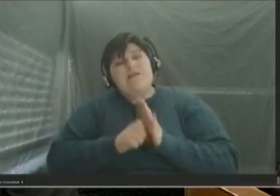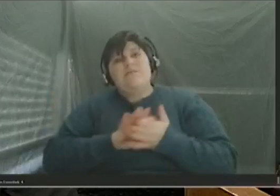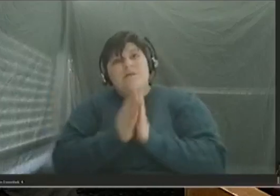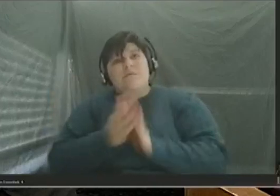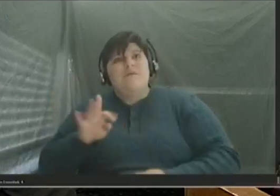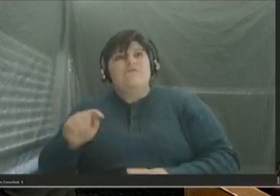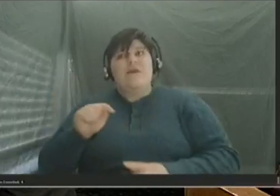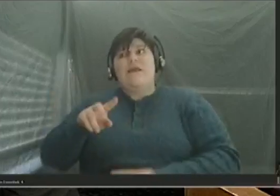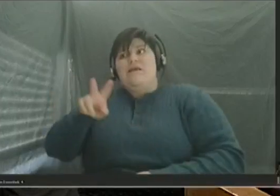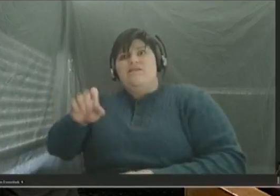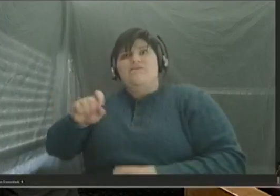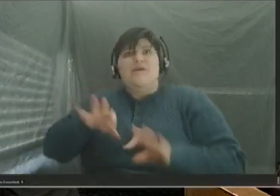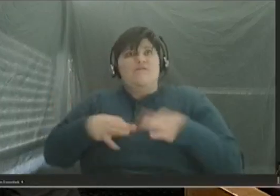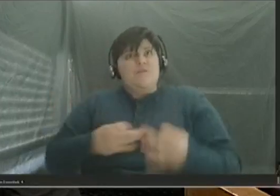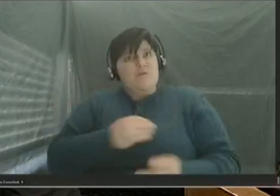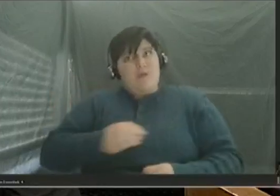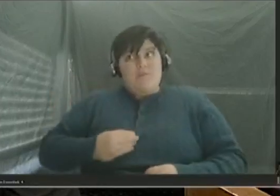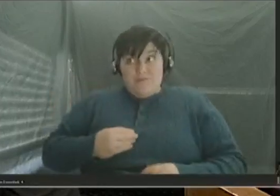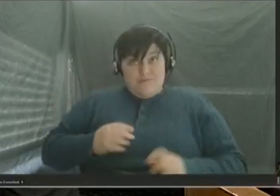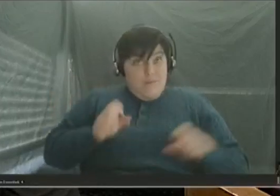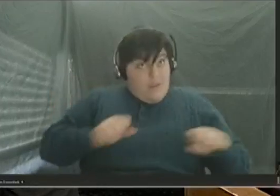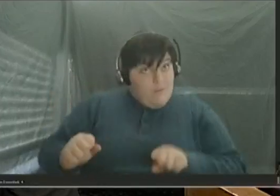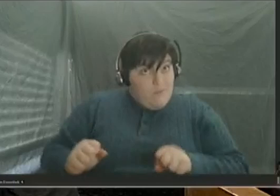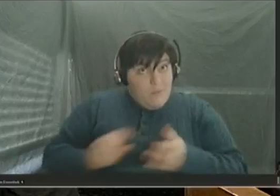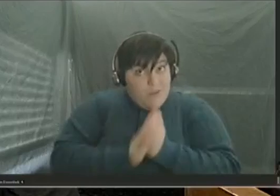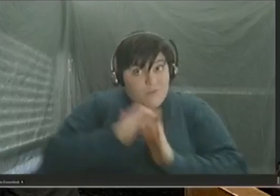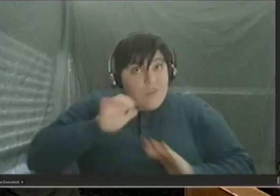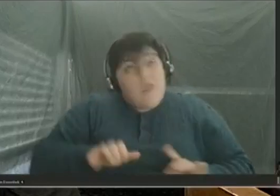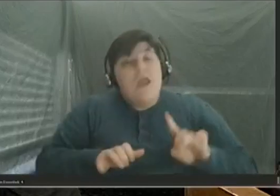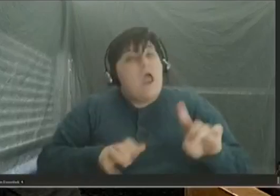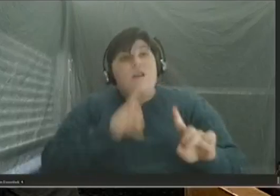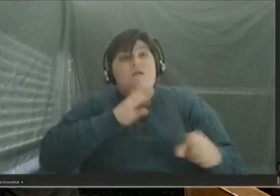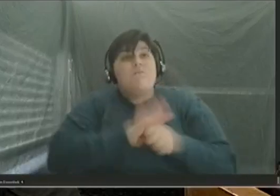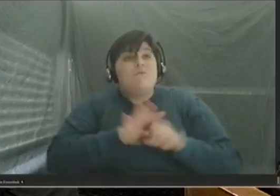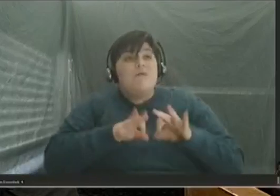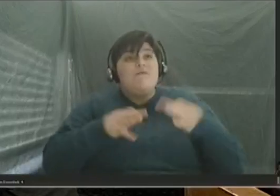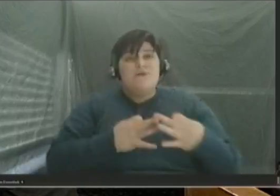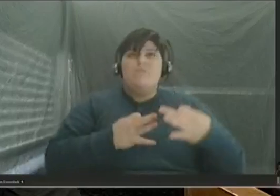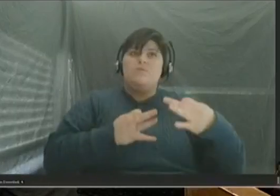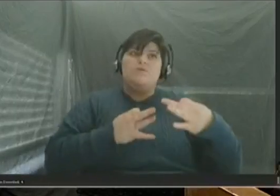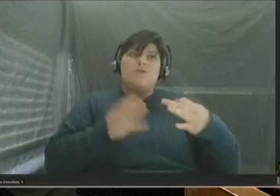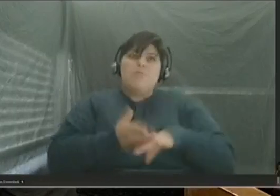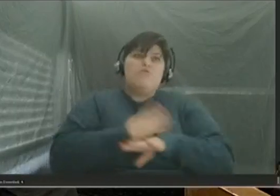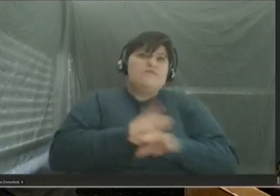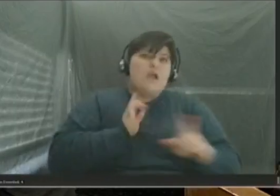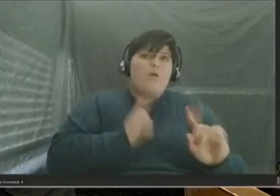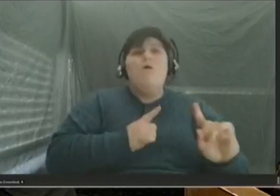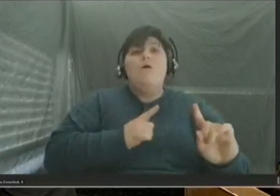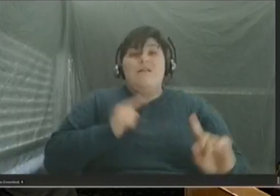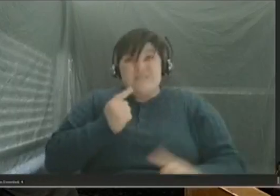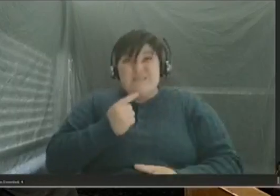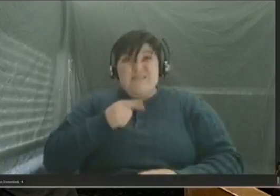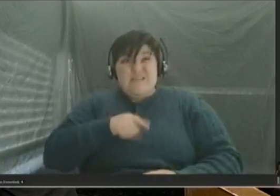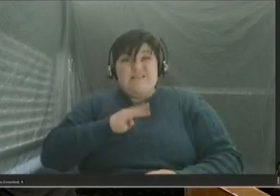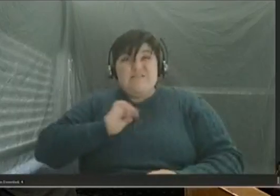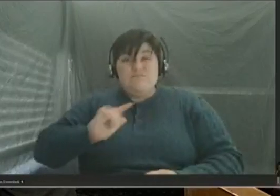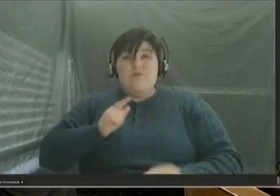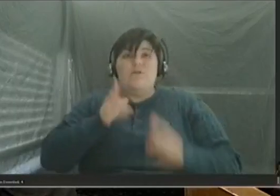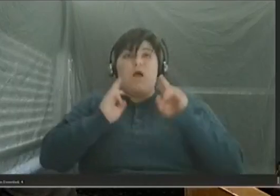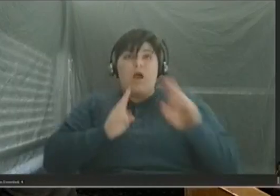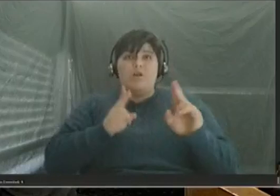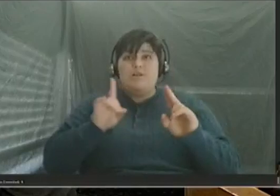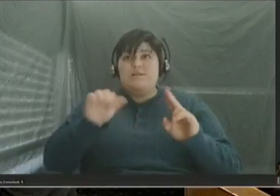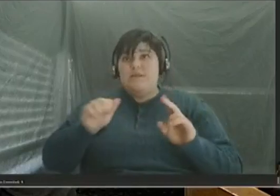family member in, and a commitment to their families only furthers that goal. HB 3920 honors disabled veterans and